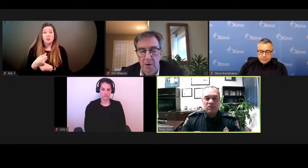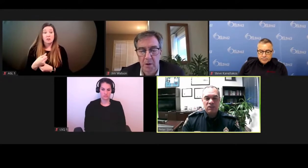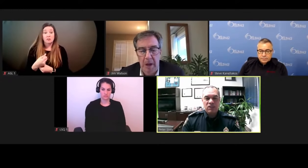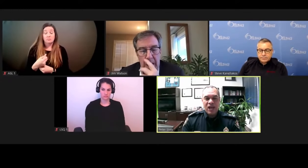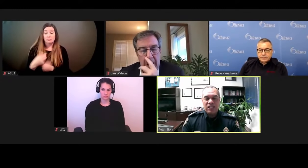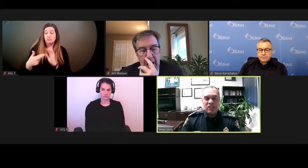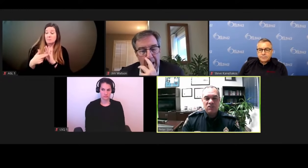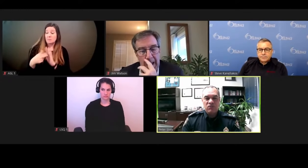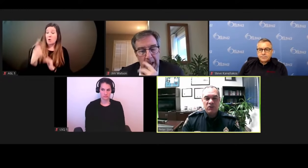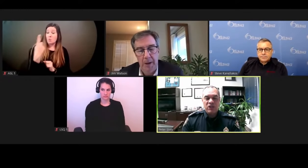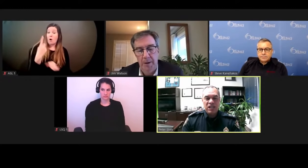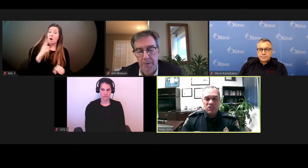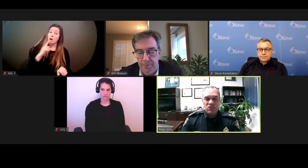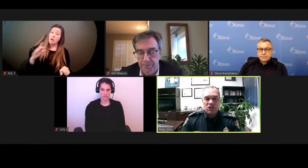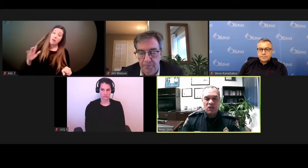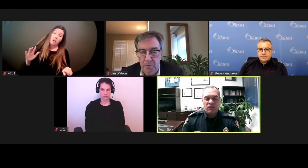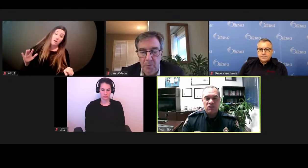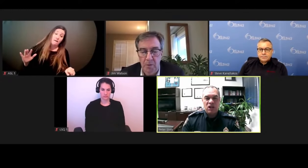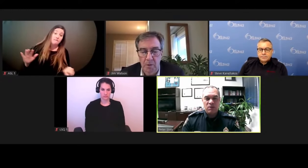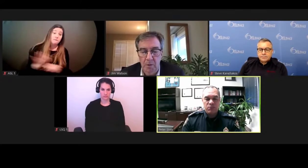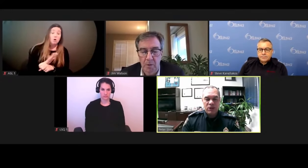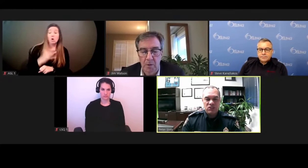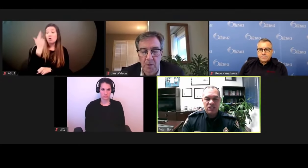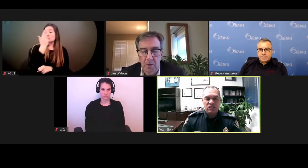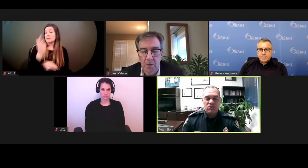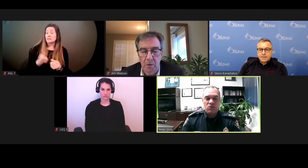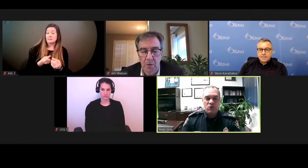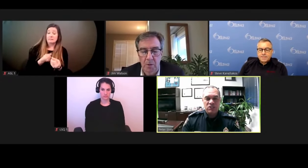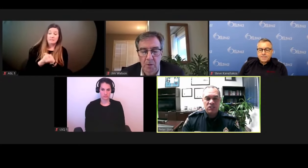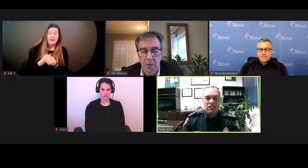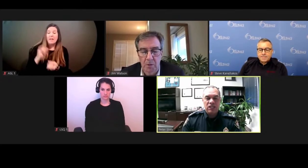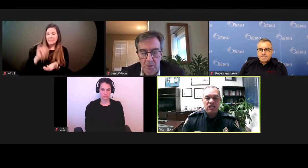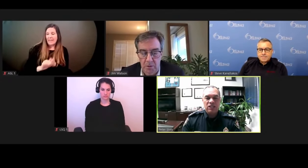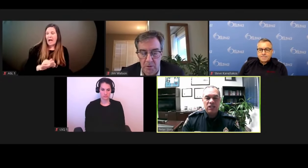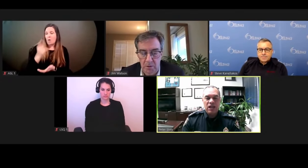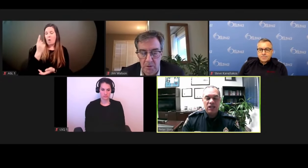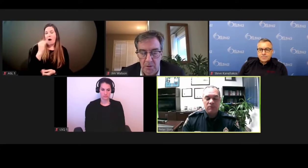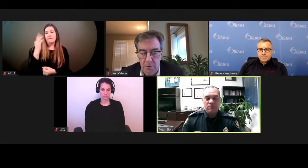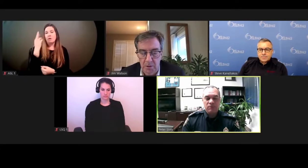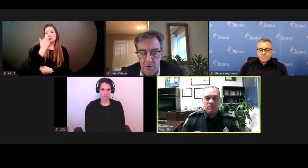fact, that is the very nature of its unprecedented, risky